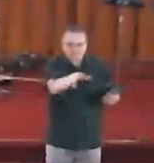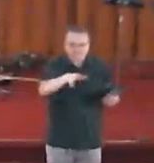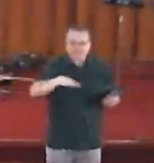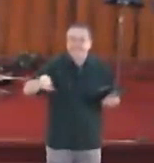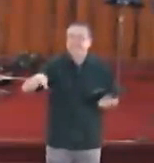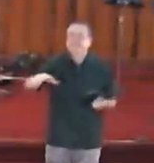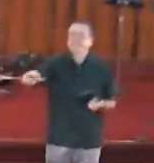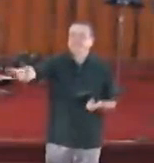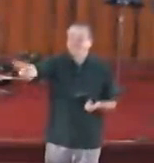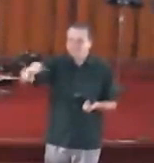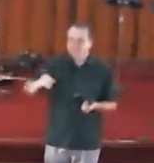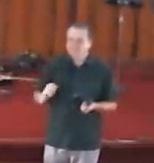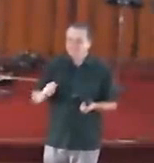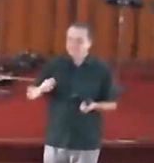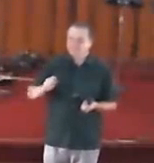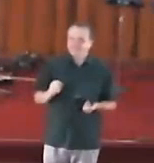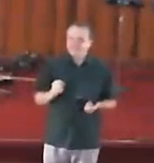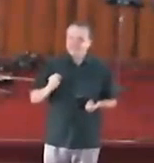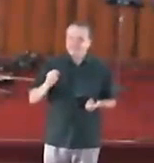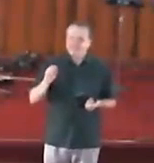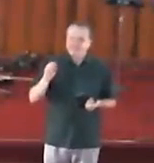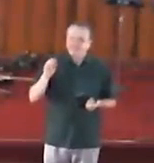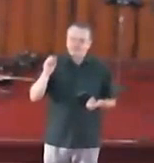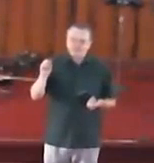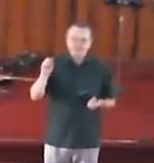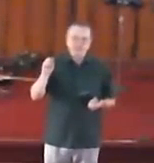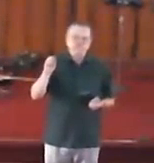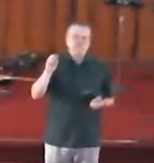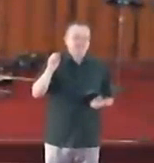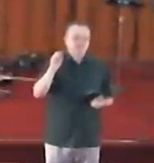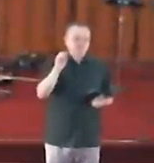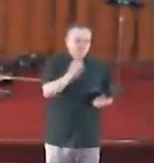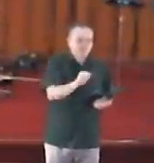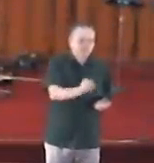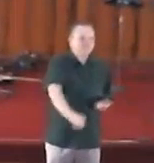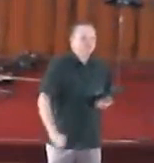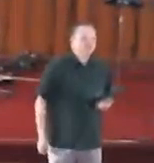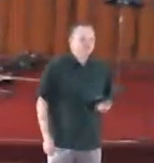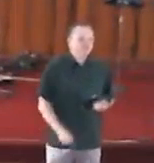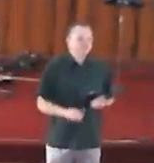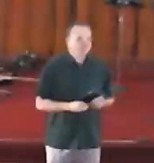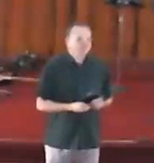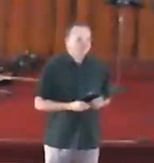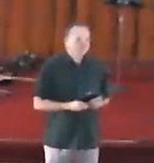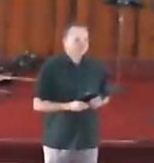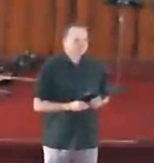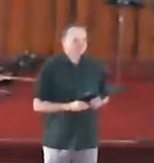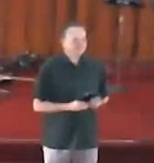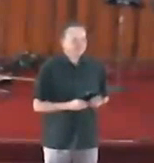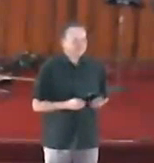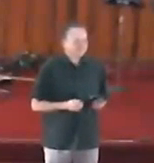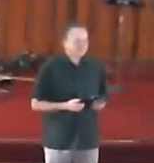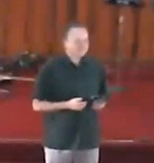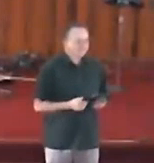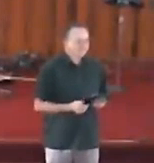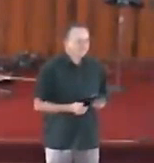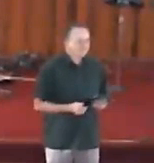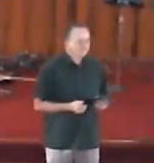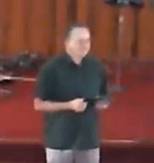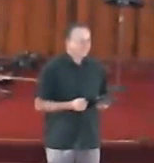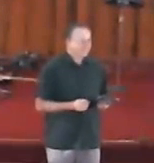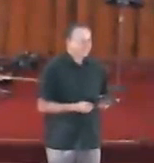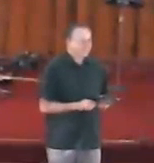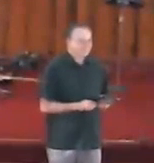y a ingeniárselas, a veces nosotros hacemos lo mismo. Sometimes, just like